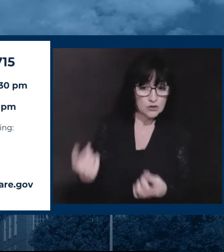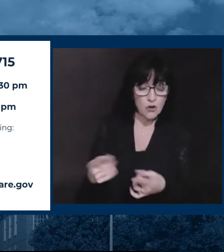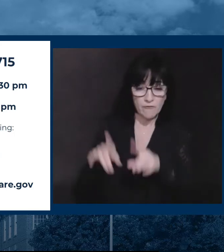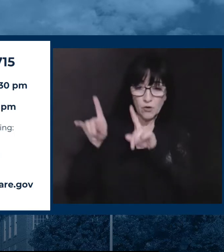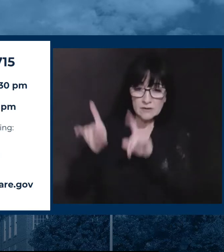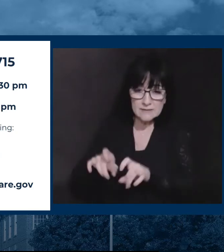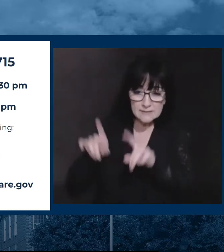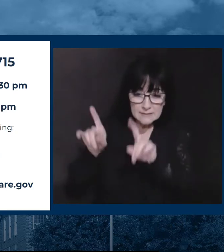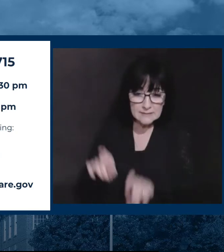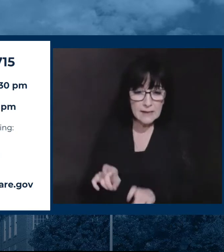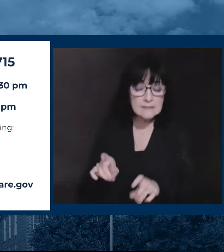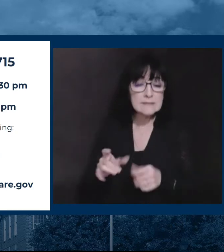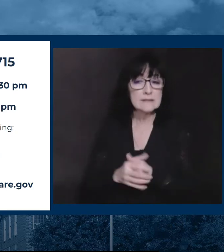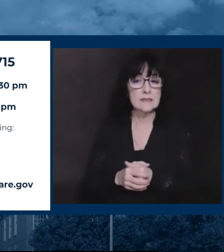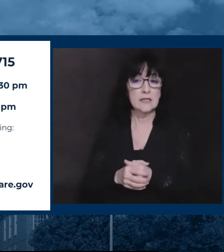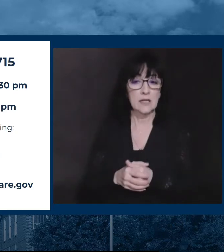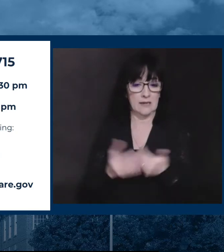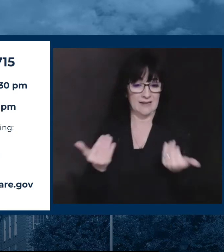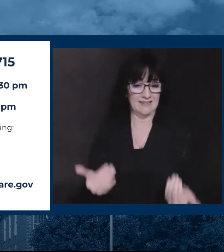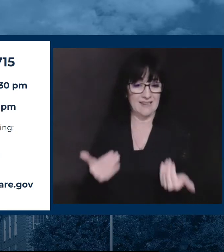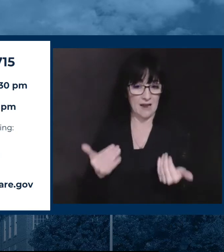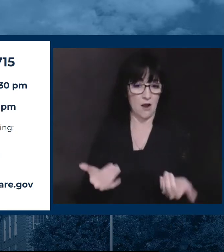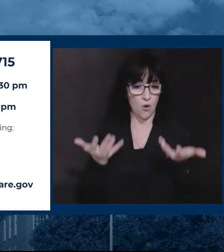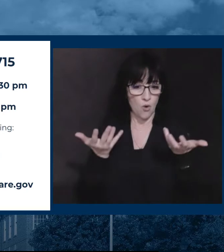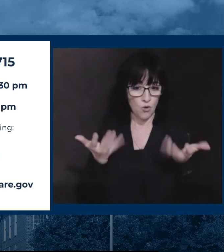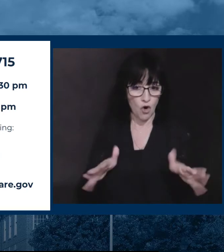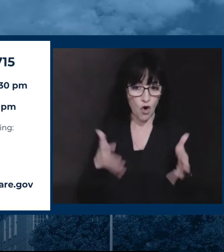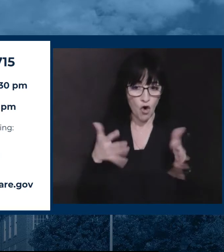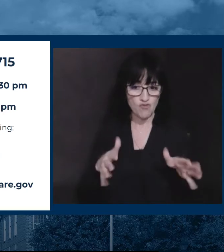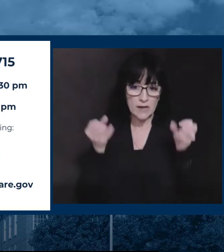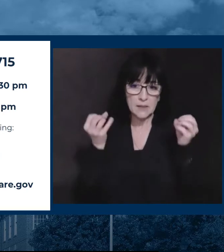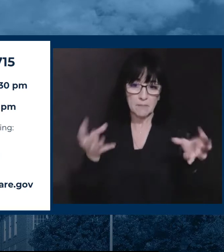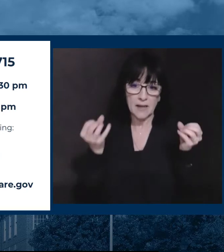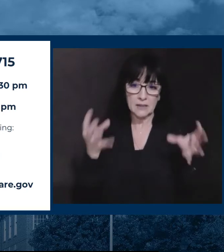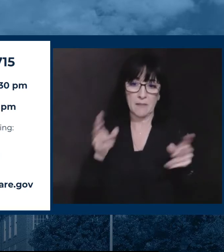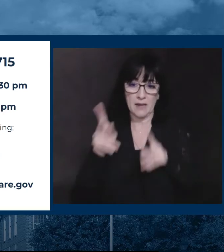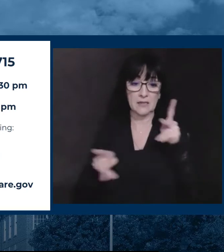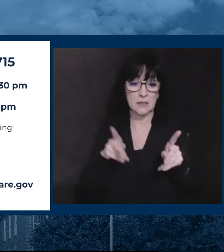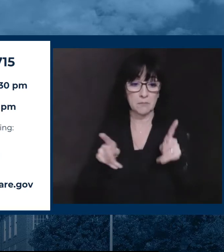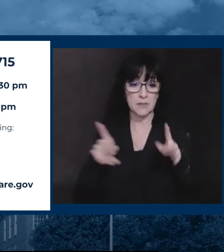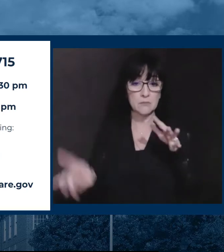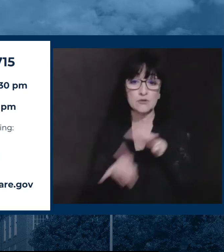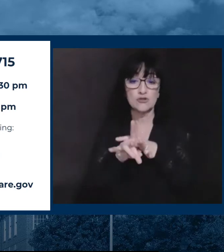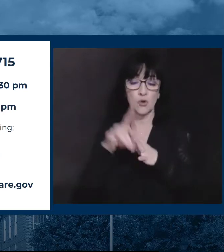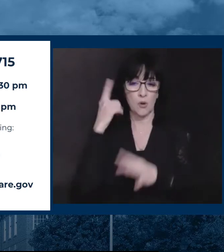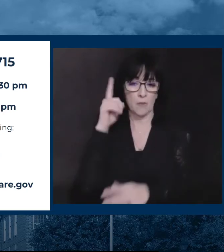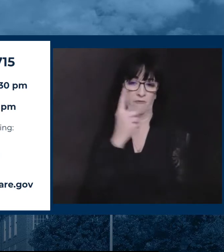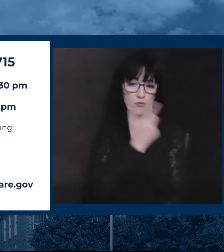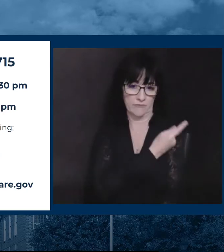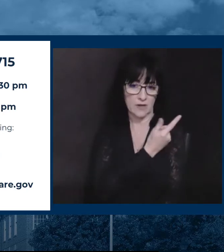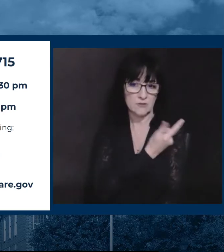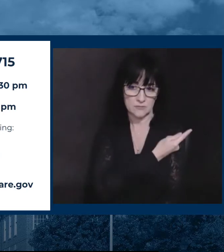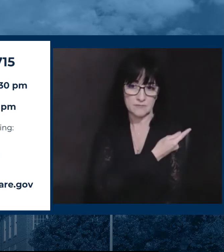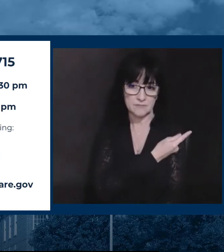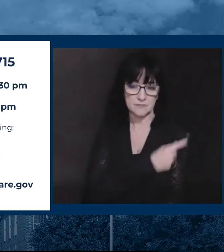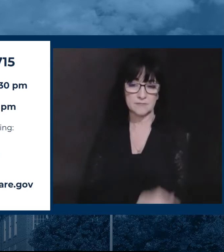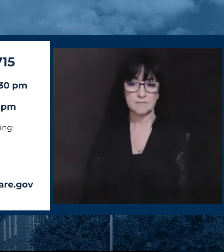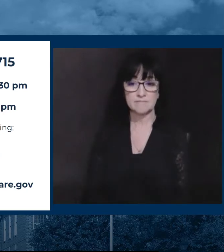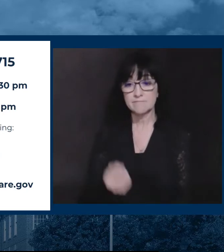mass vaccinations of all Delawareans. Same thing is the case